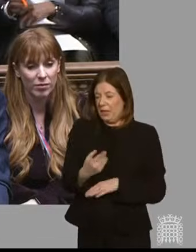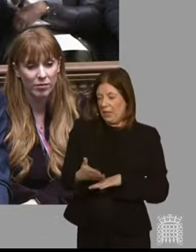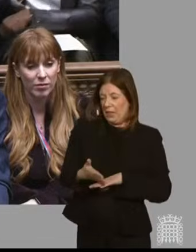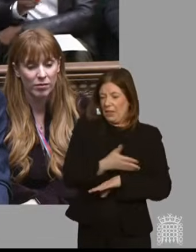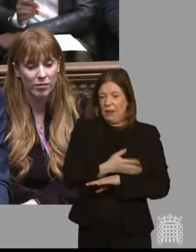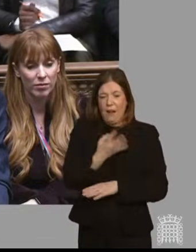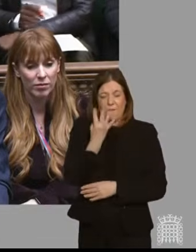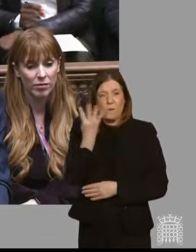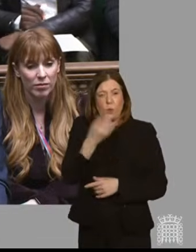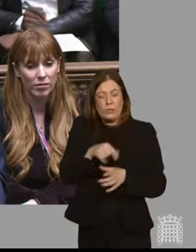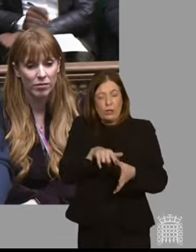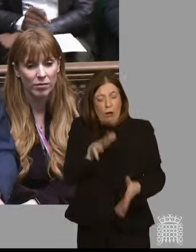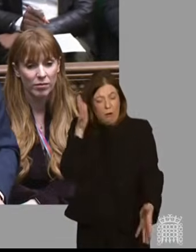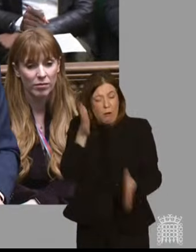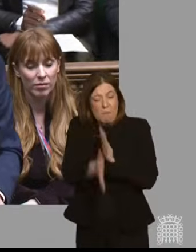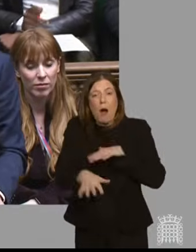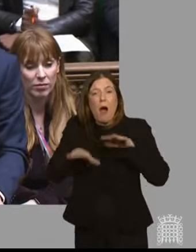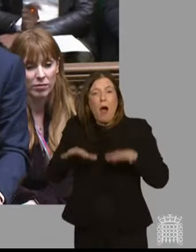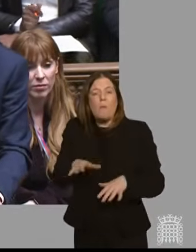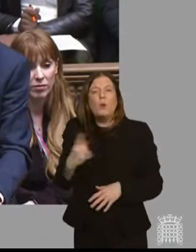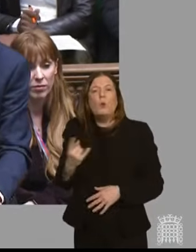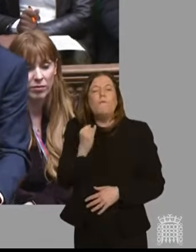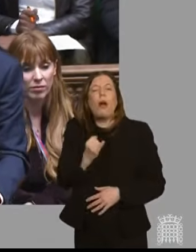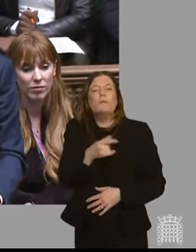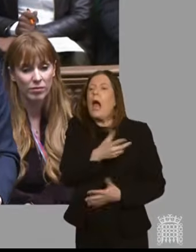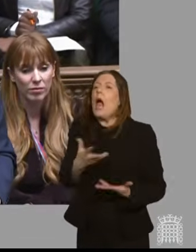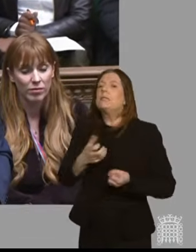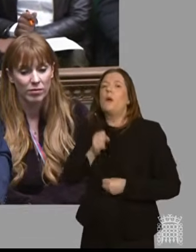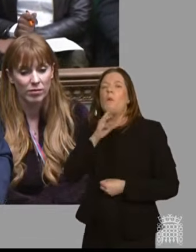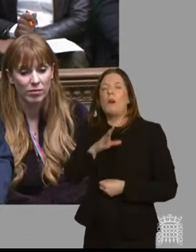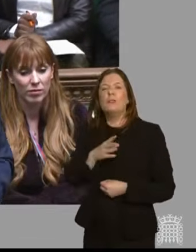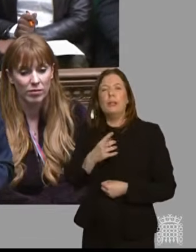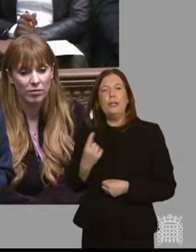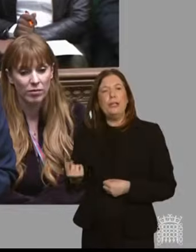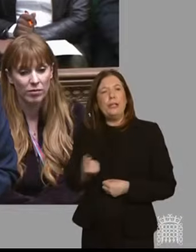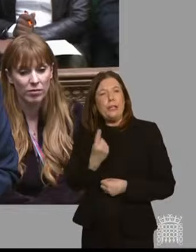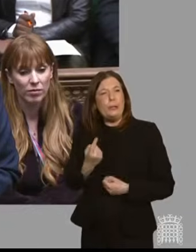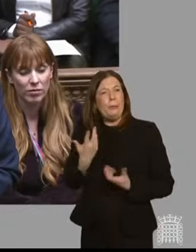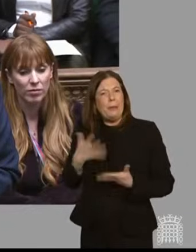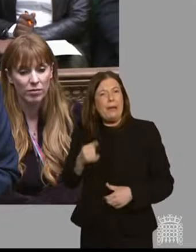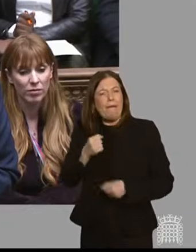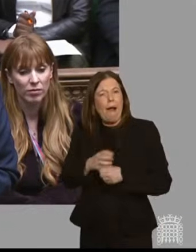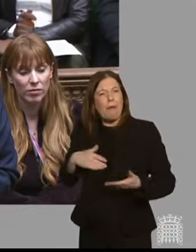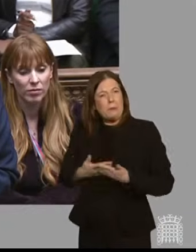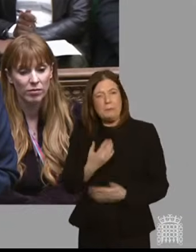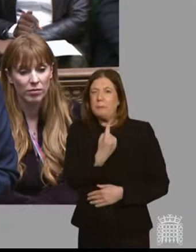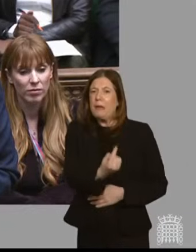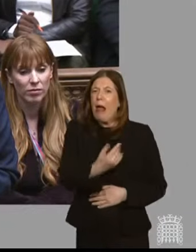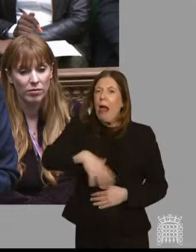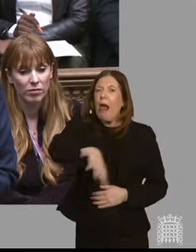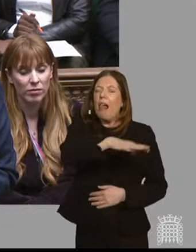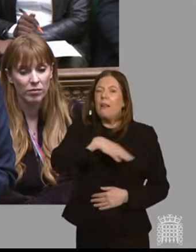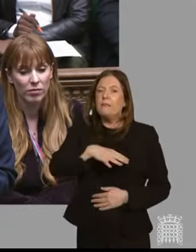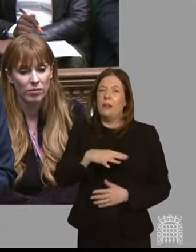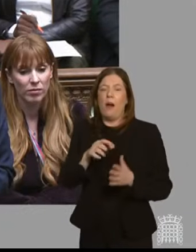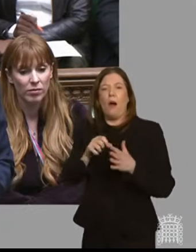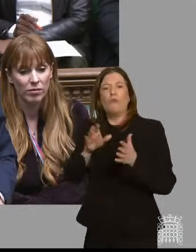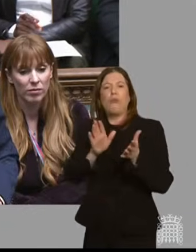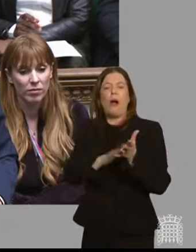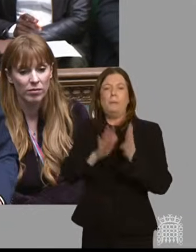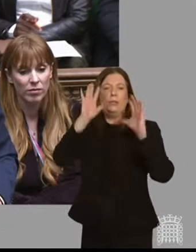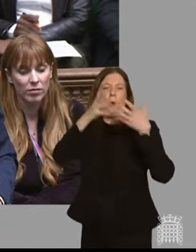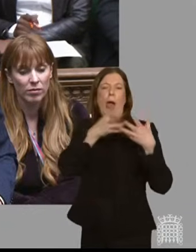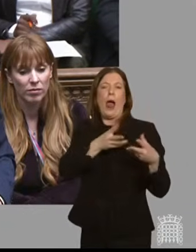running the country all this time. Thankfully, the former Prime Minister's on hand again to help. It turns out it's all the fault of the